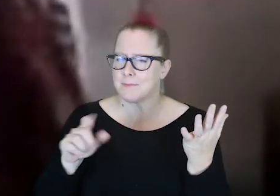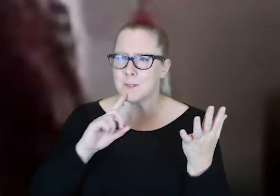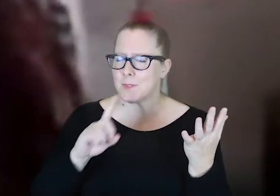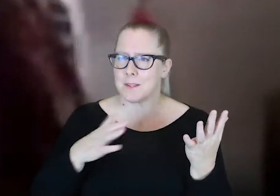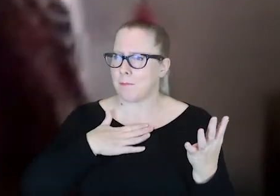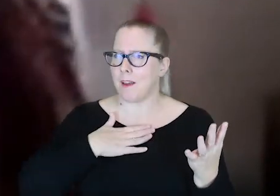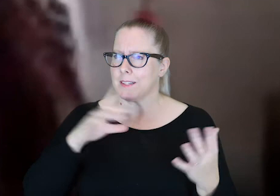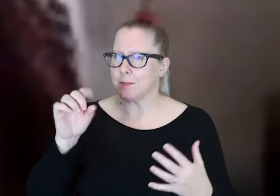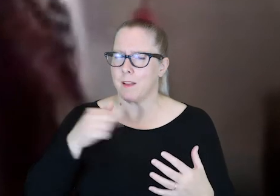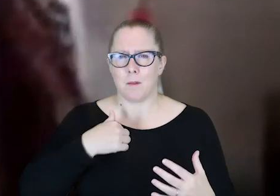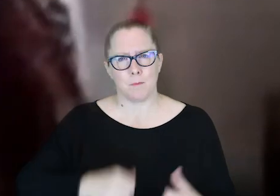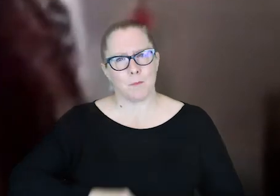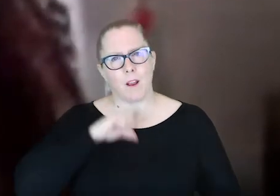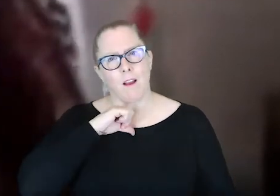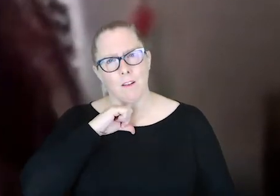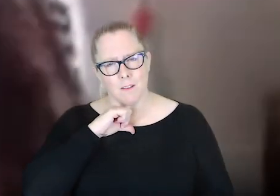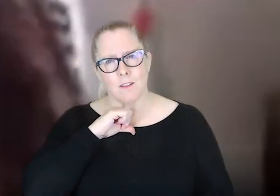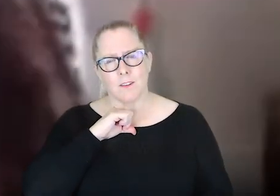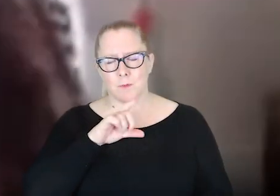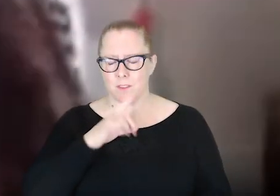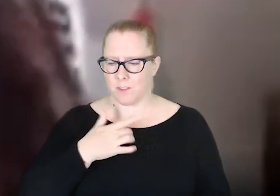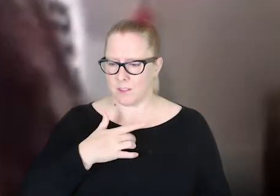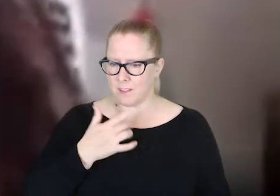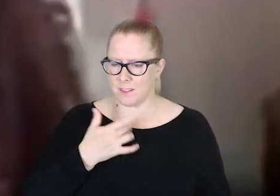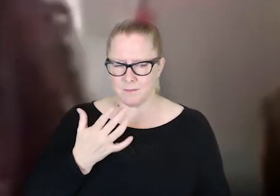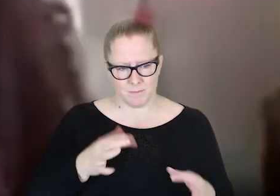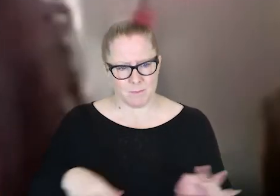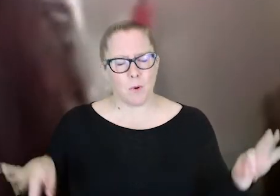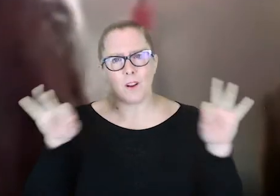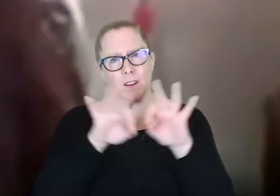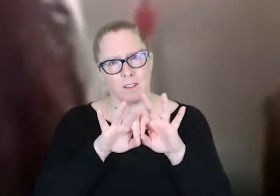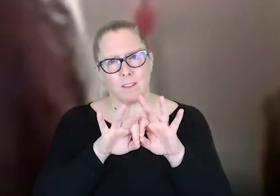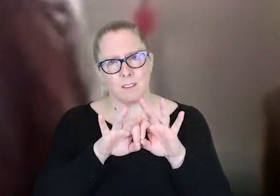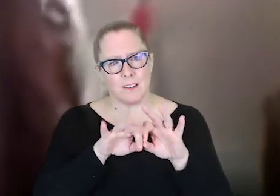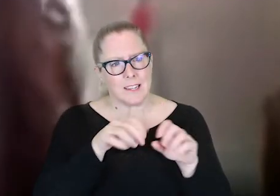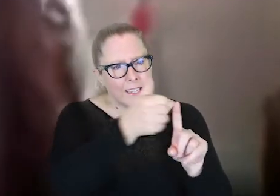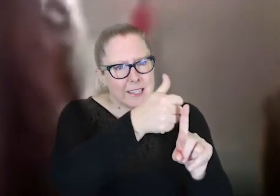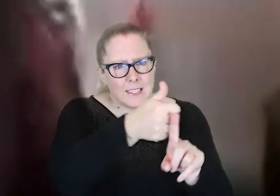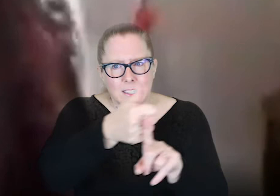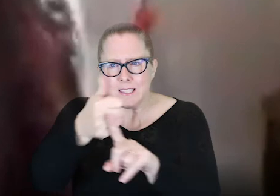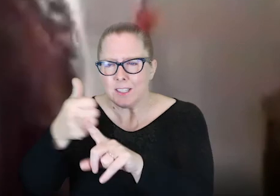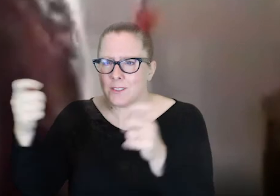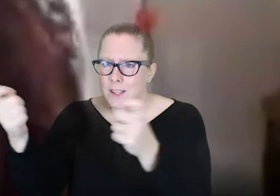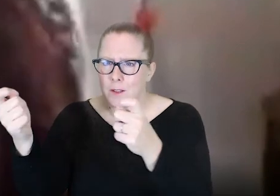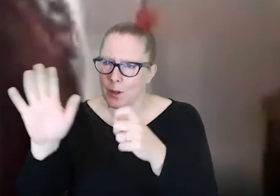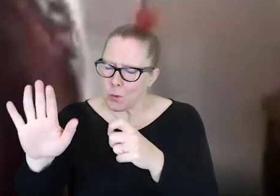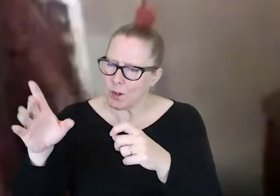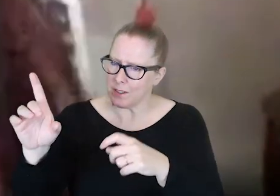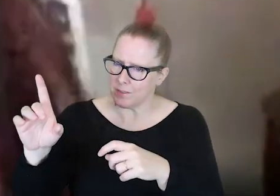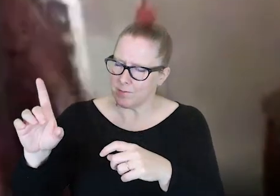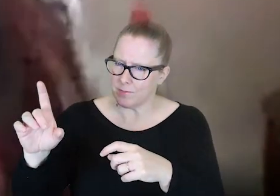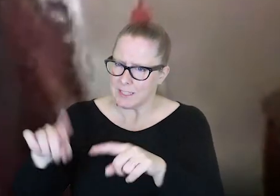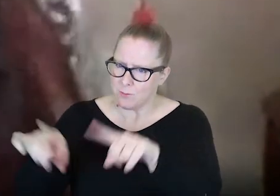get worried or very concerned about disability, but for me, I'm very proud of my disability, and I